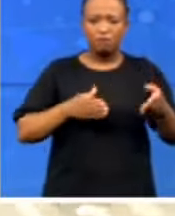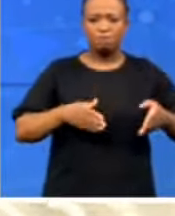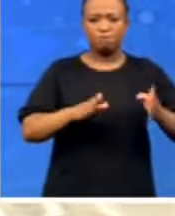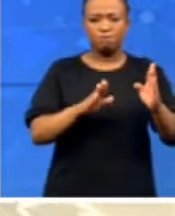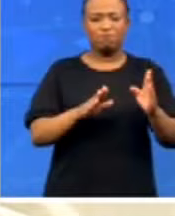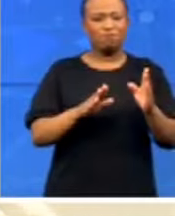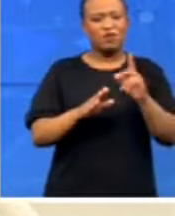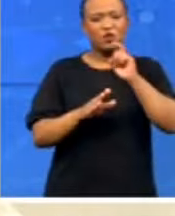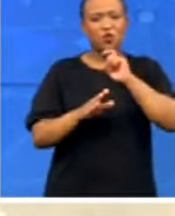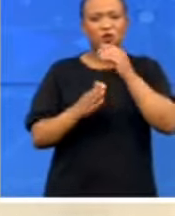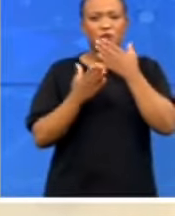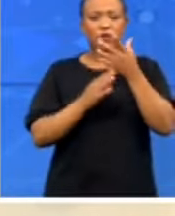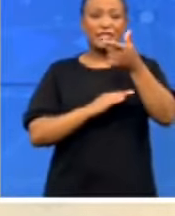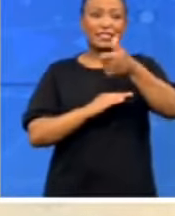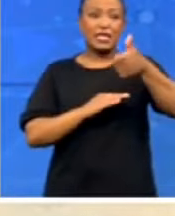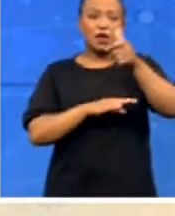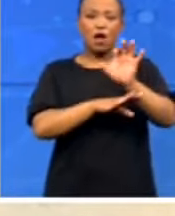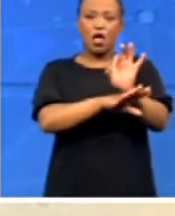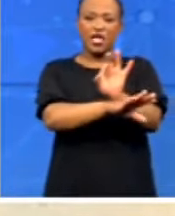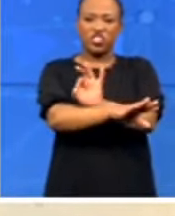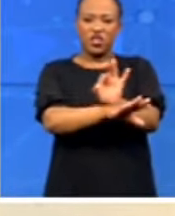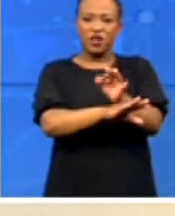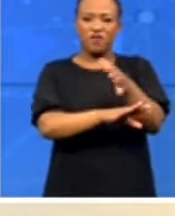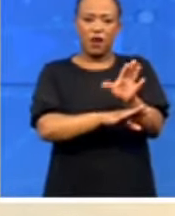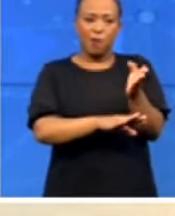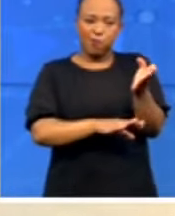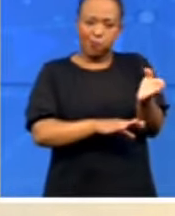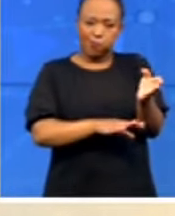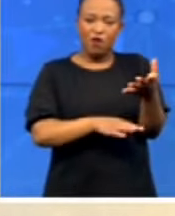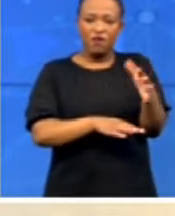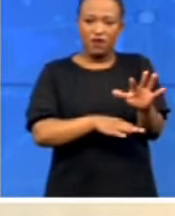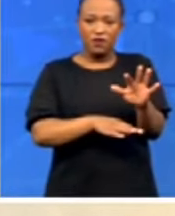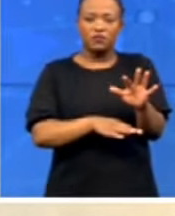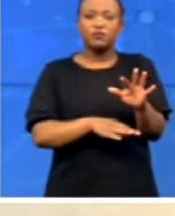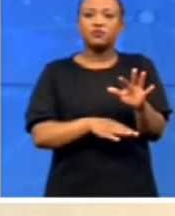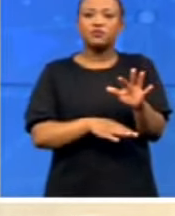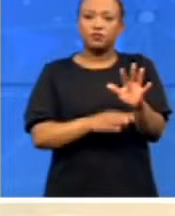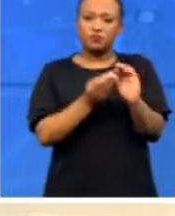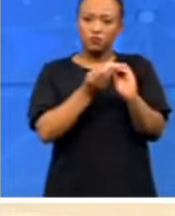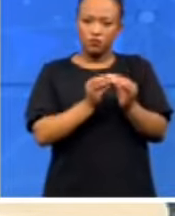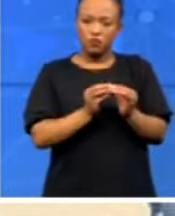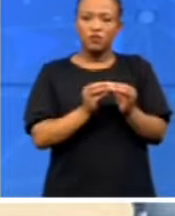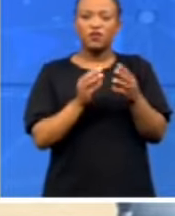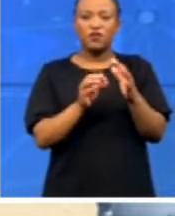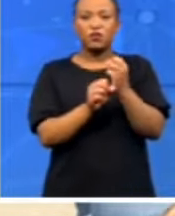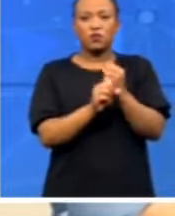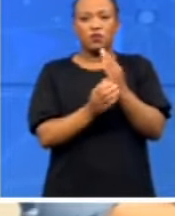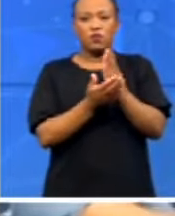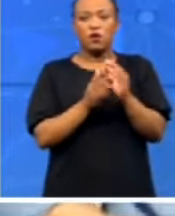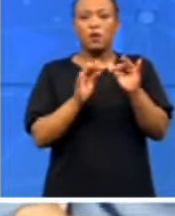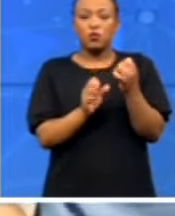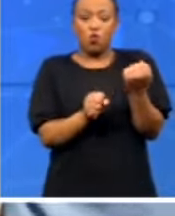gone to inspect that road. And not only that, she has ensured that we do have people that are working on that road to get it to the